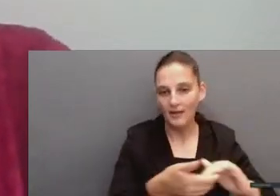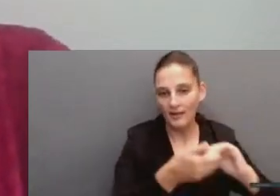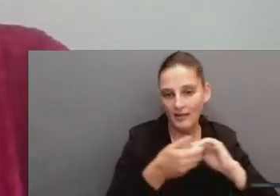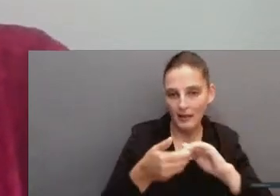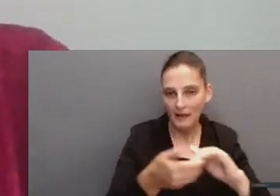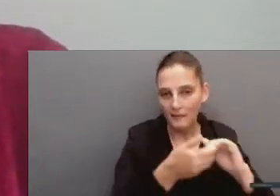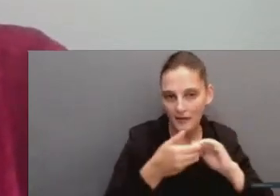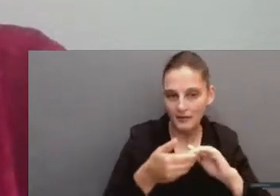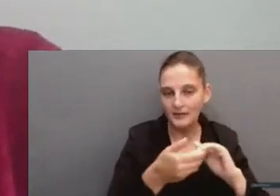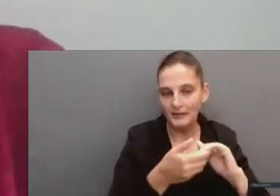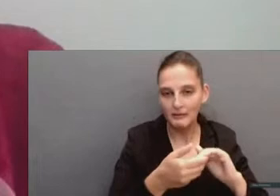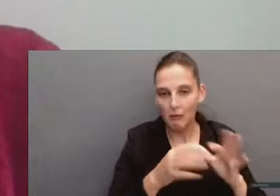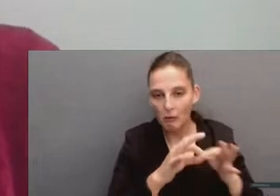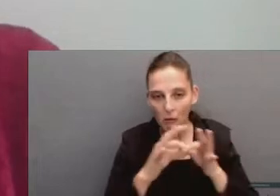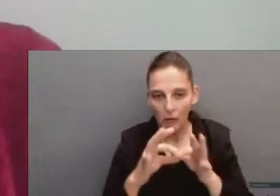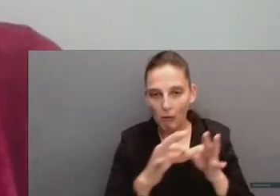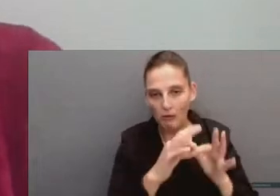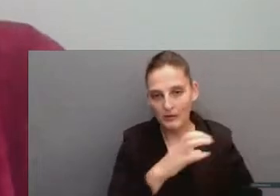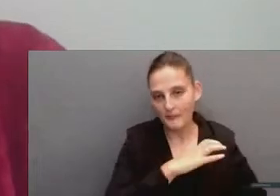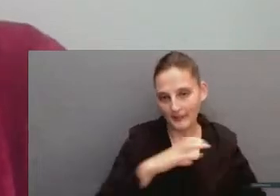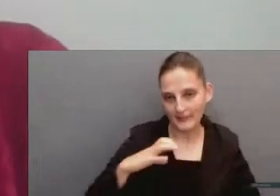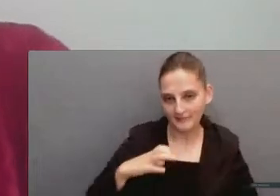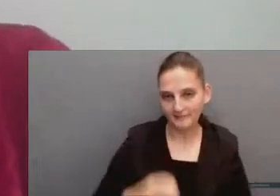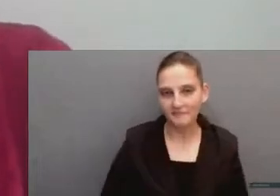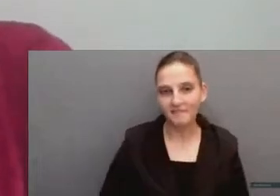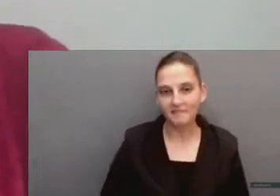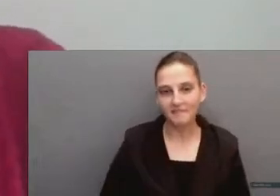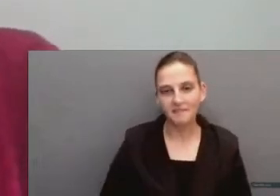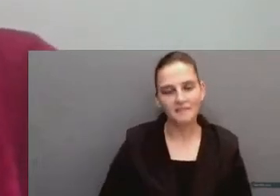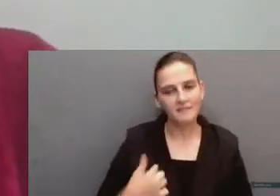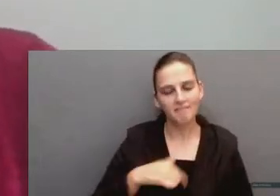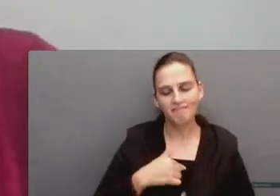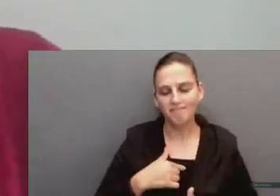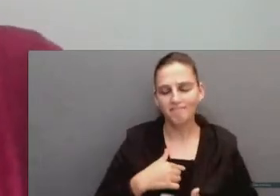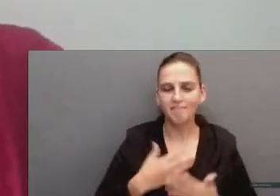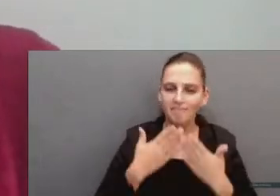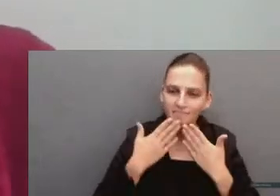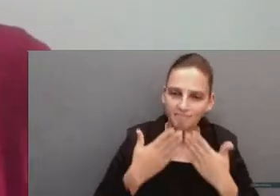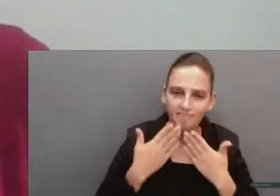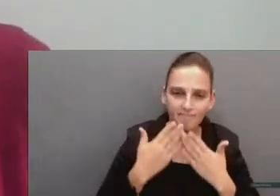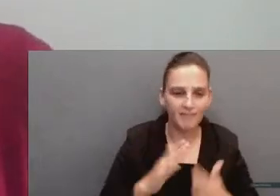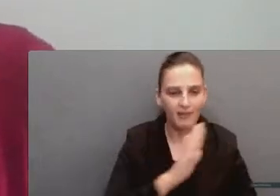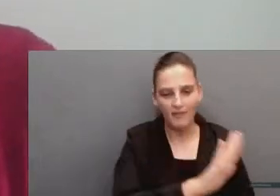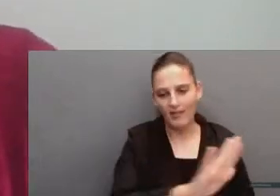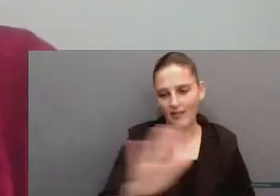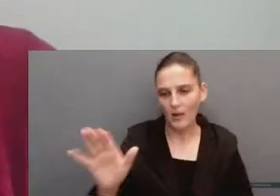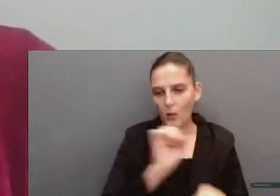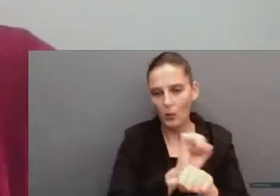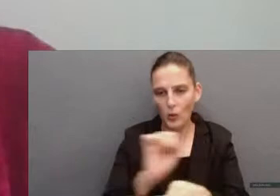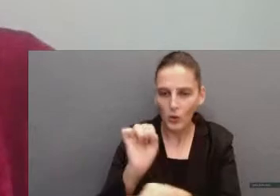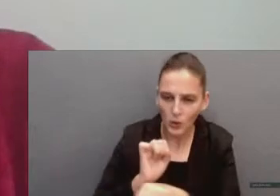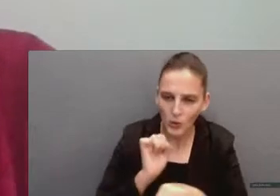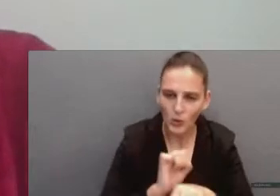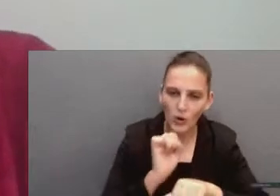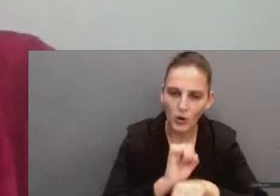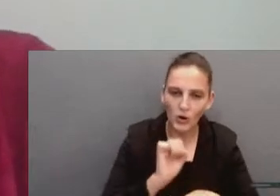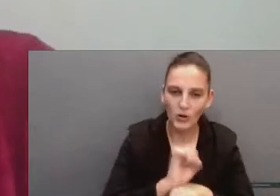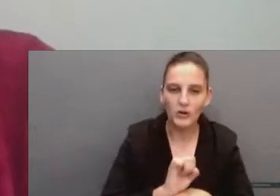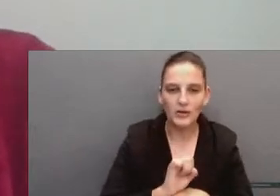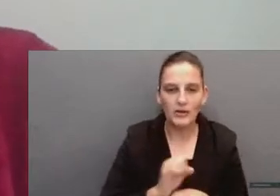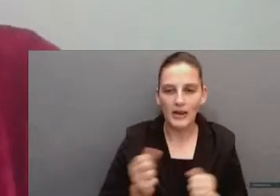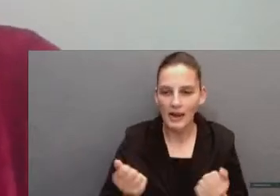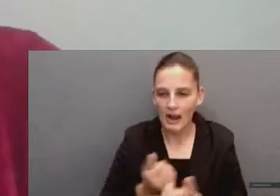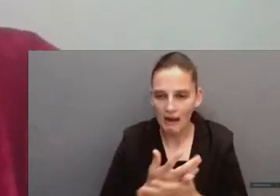and coordinations. We are indebted to the work you put in and all the contributions you've made to